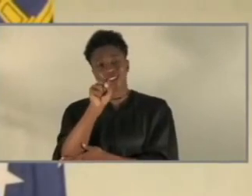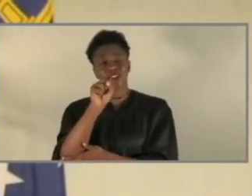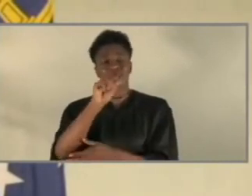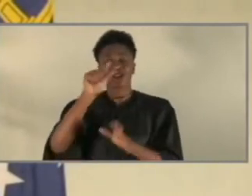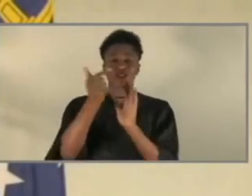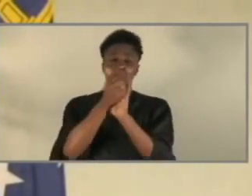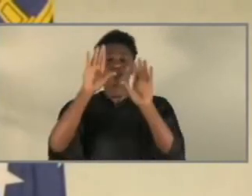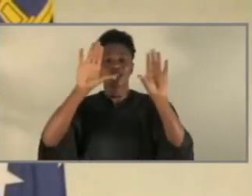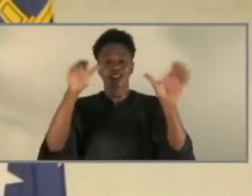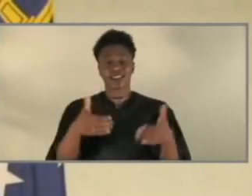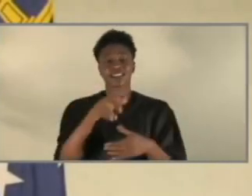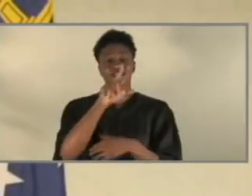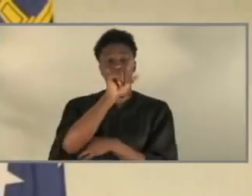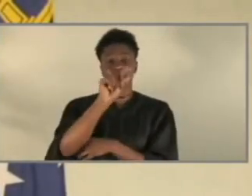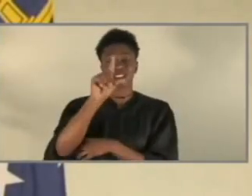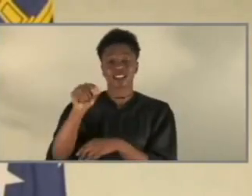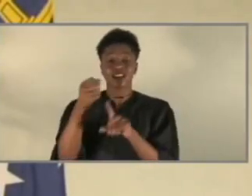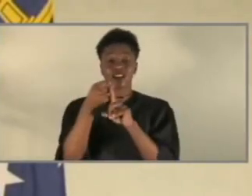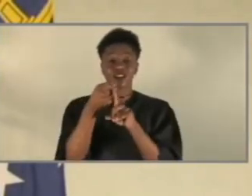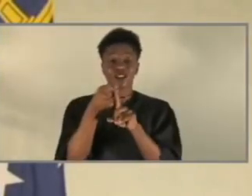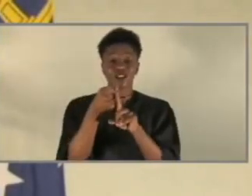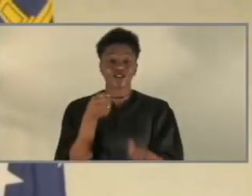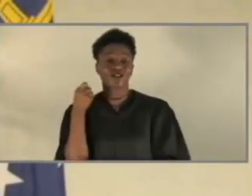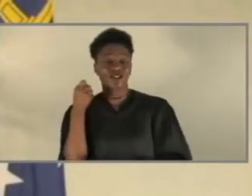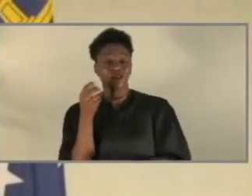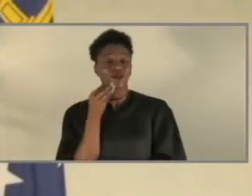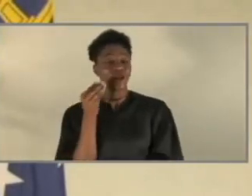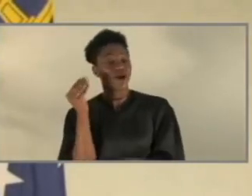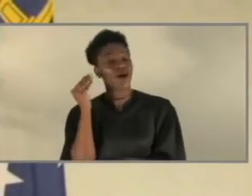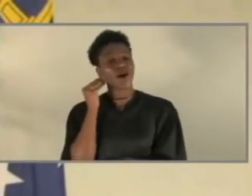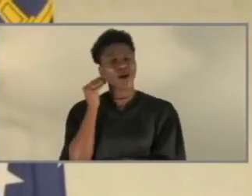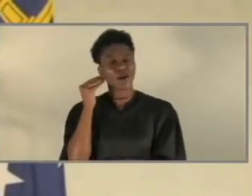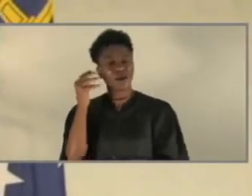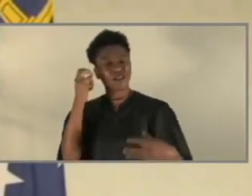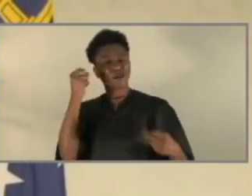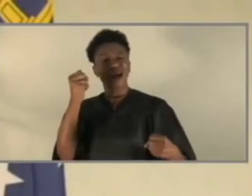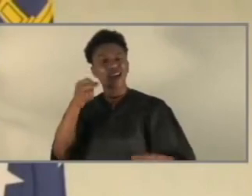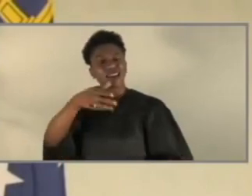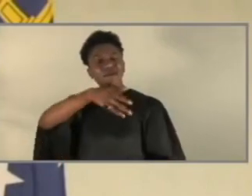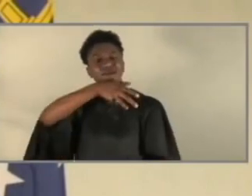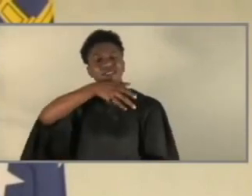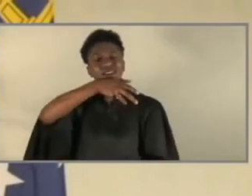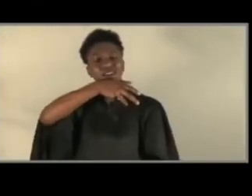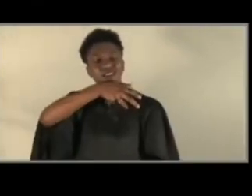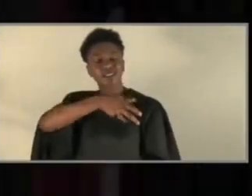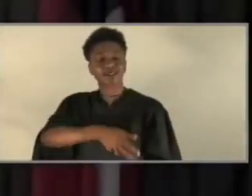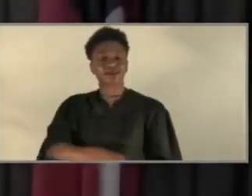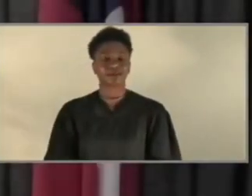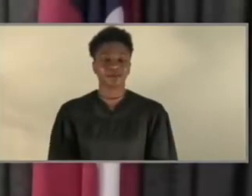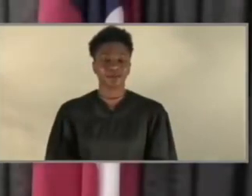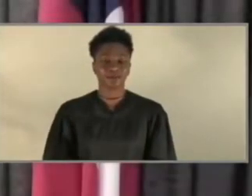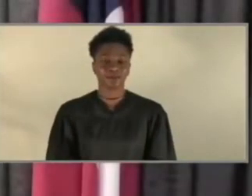of 2020 from the home of the mighty Bulldogs.